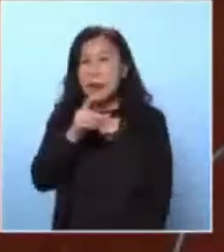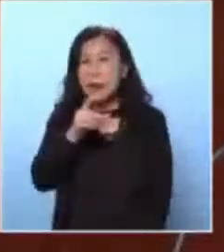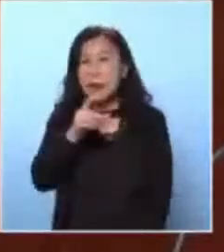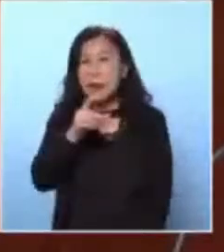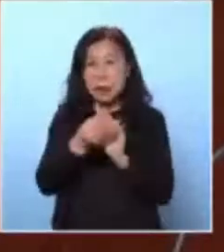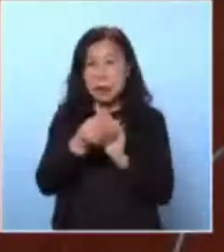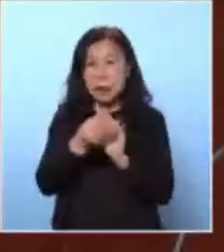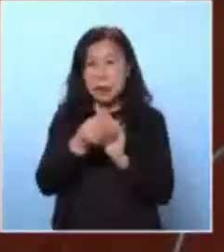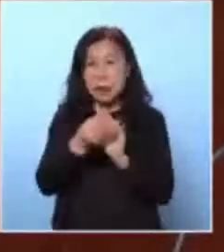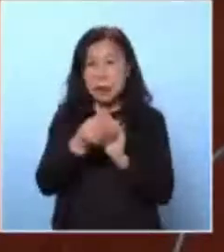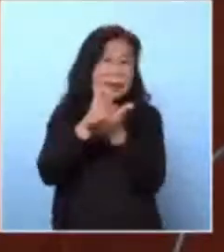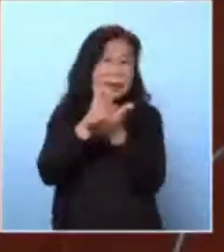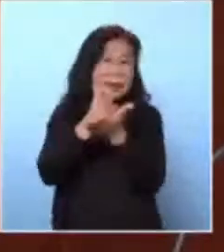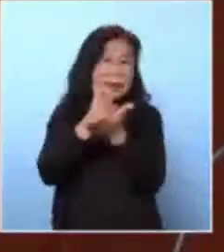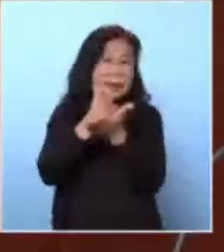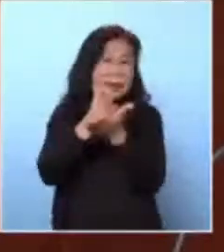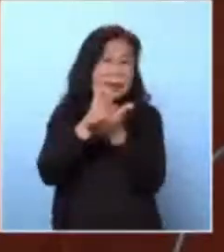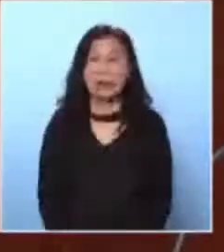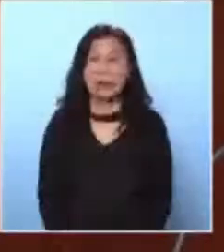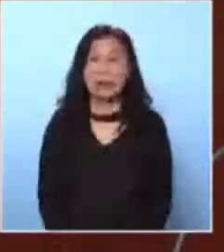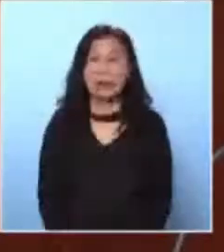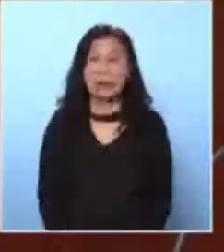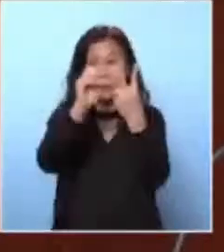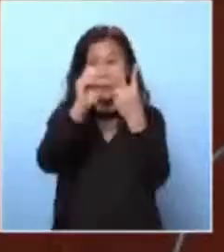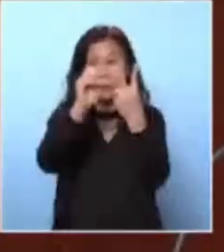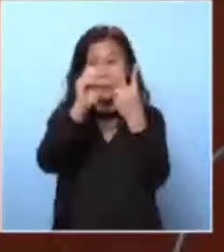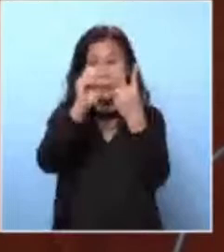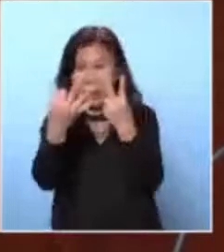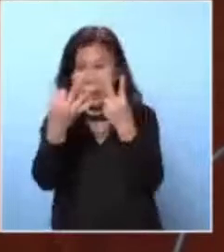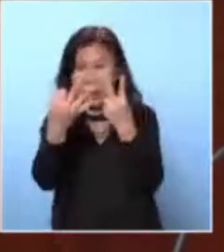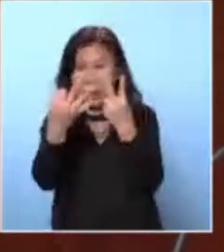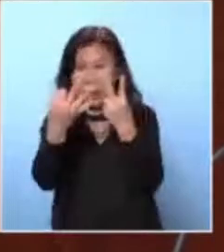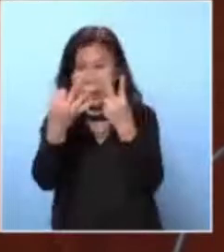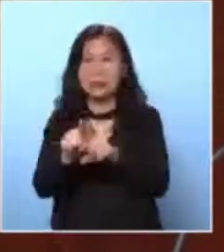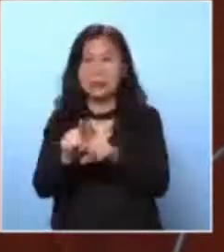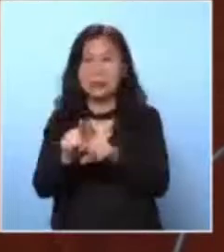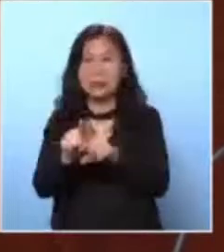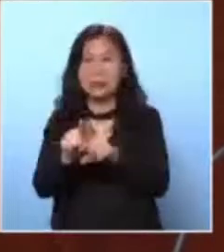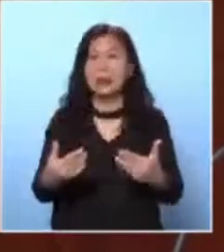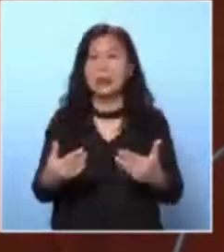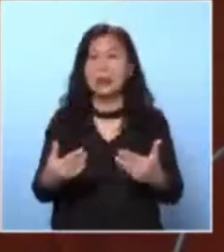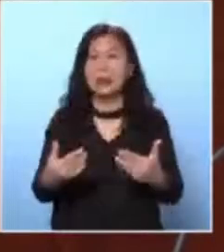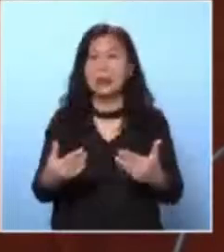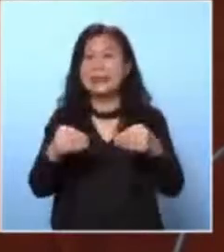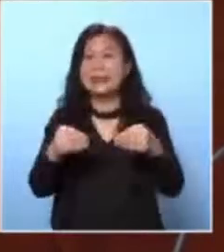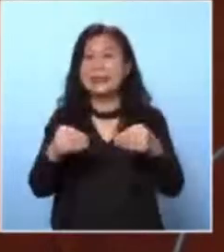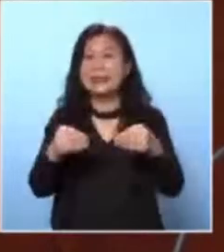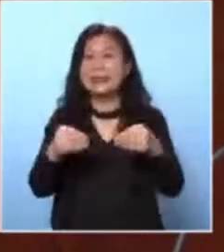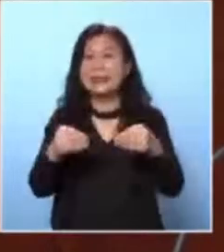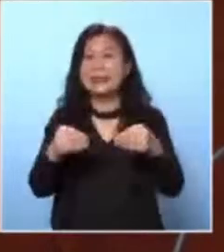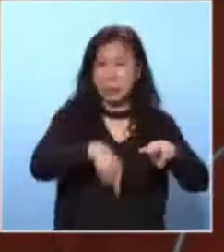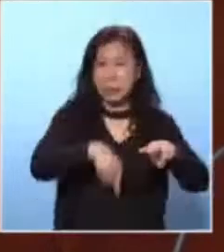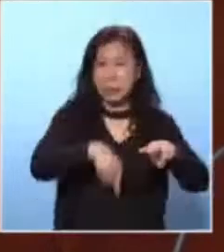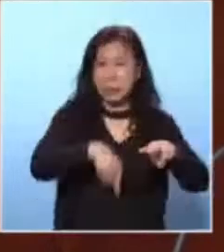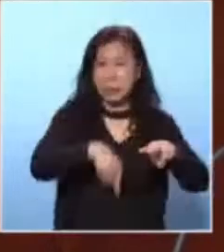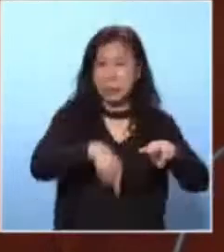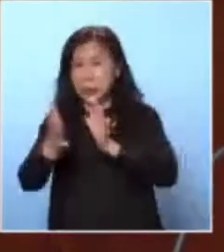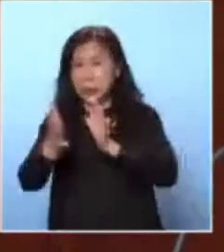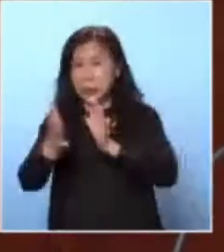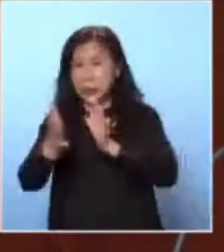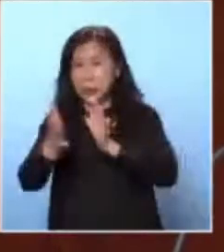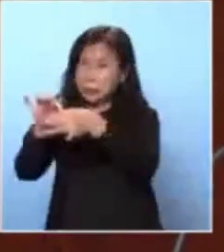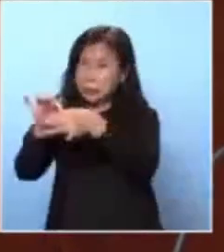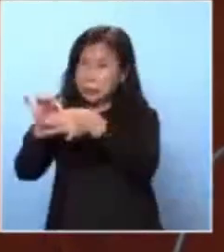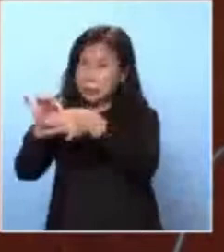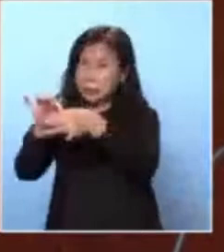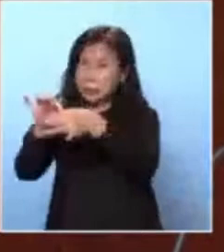6. Promote multicultural learning experiences. Starting from the 2023-24 academic year,